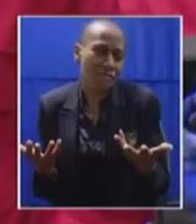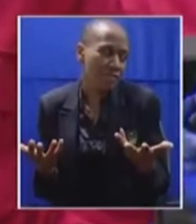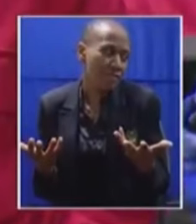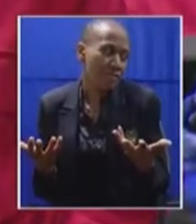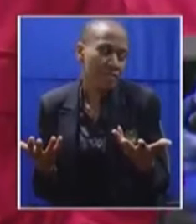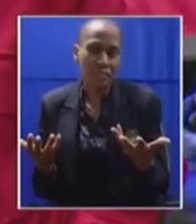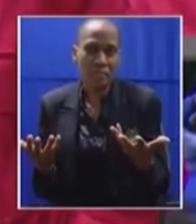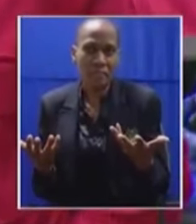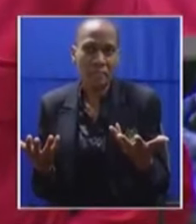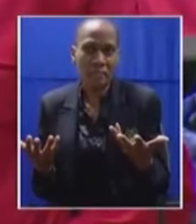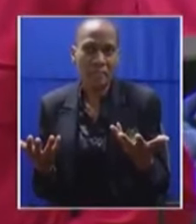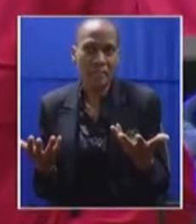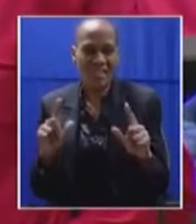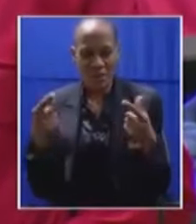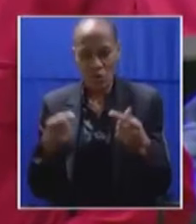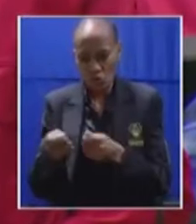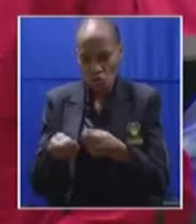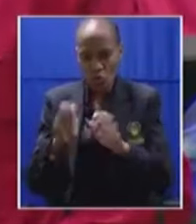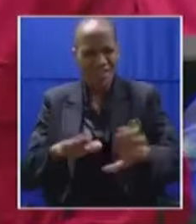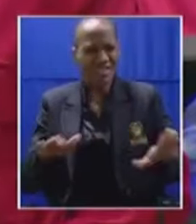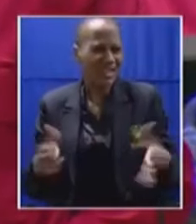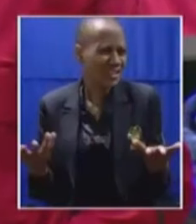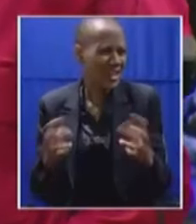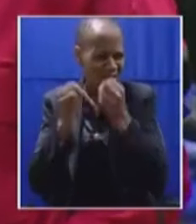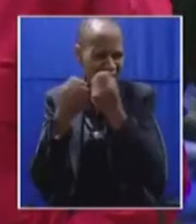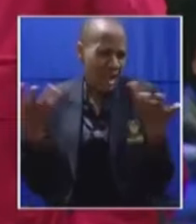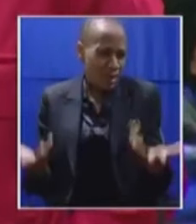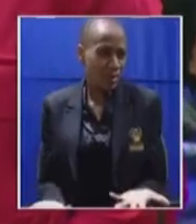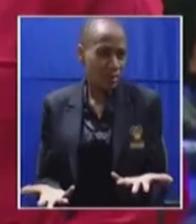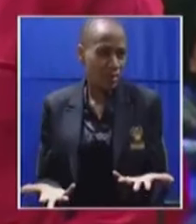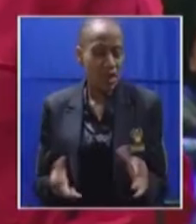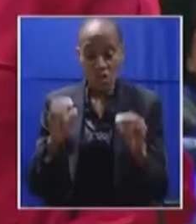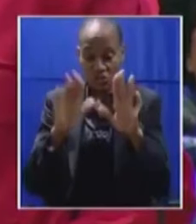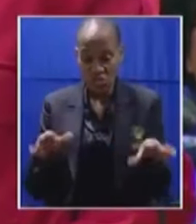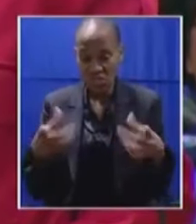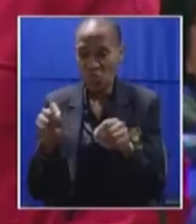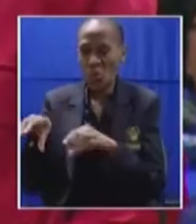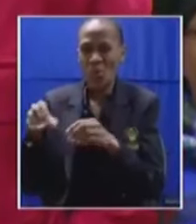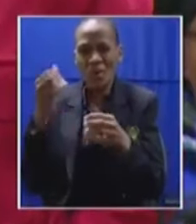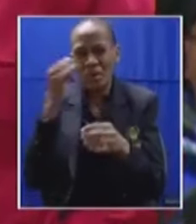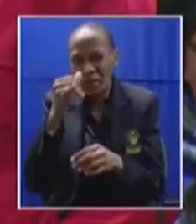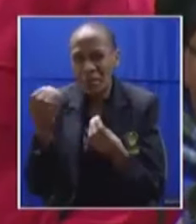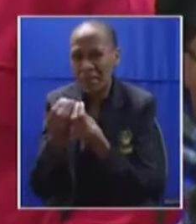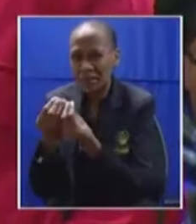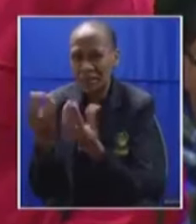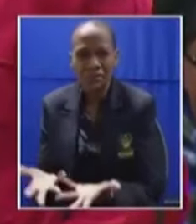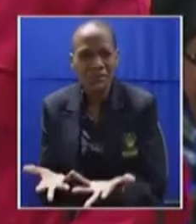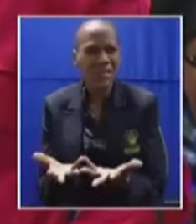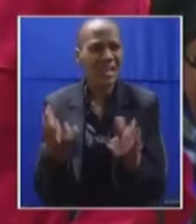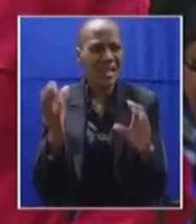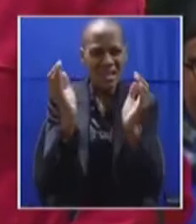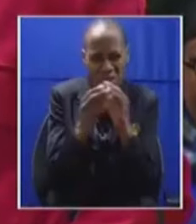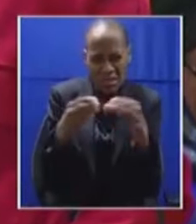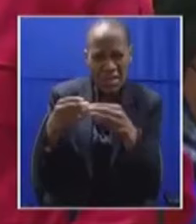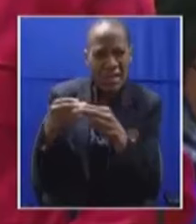loses control on its children? When they go into criminal activities, when they go into gang activities,